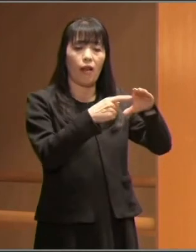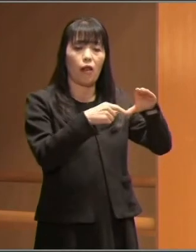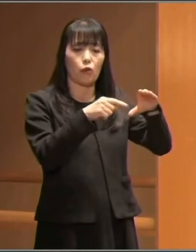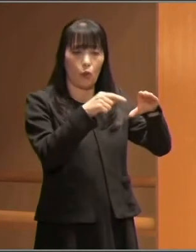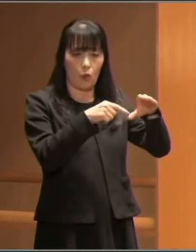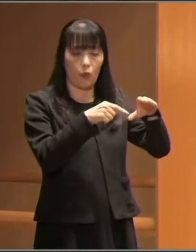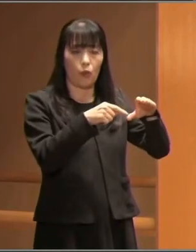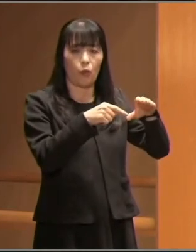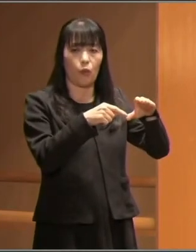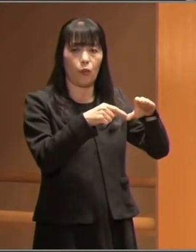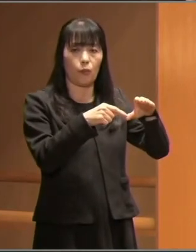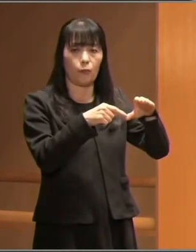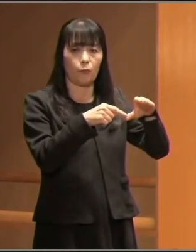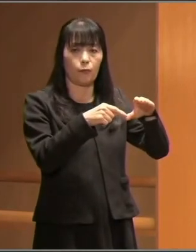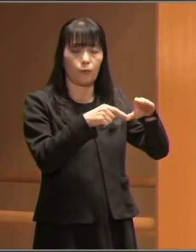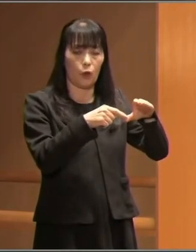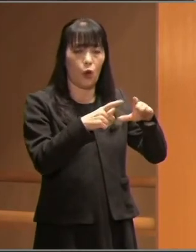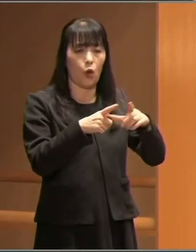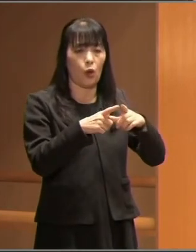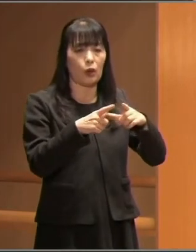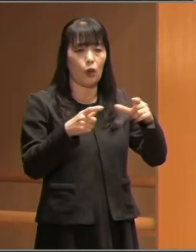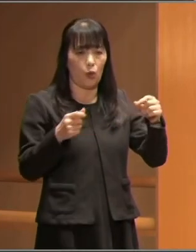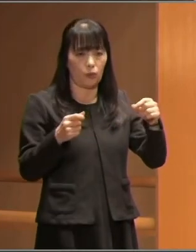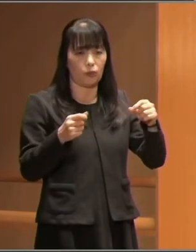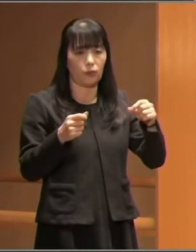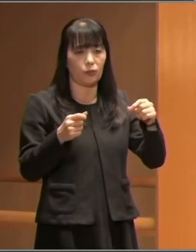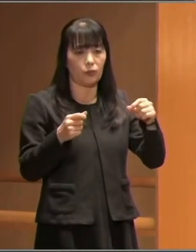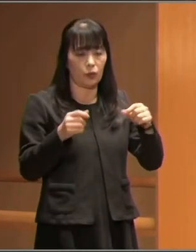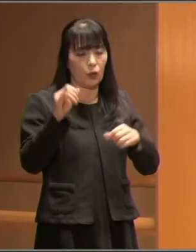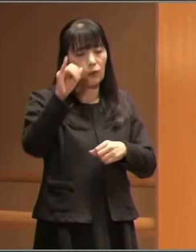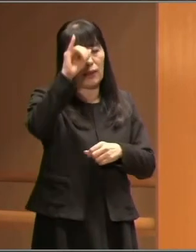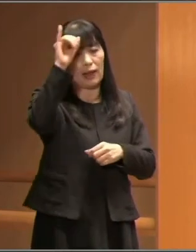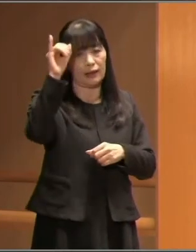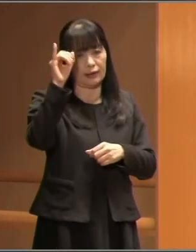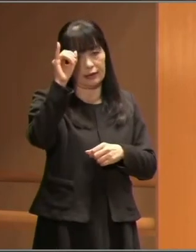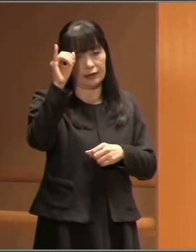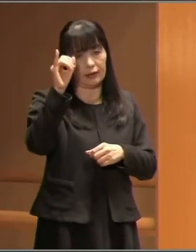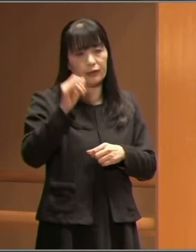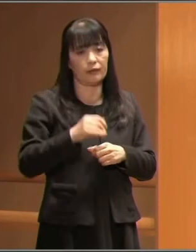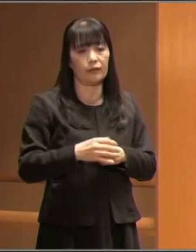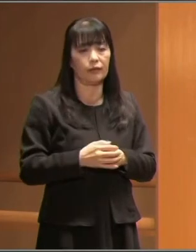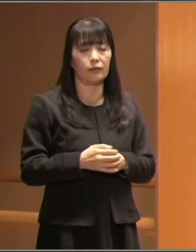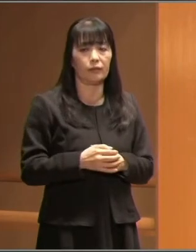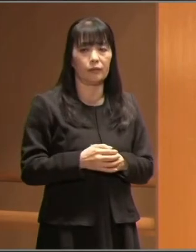and the interior is inspired by Japanese style.